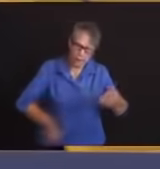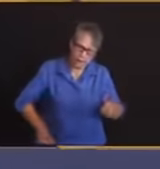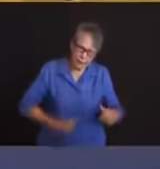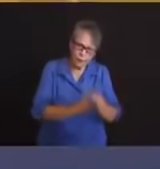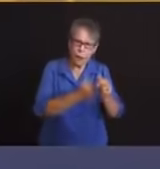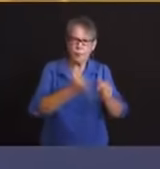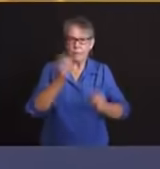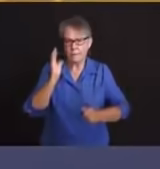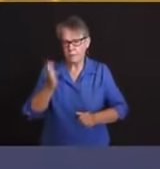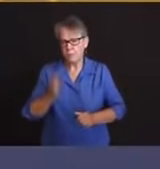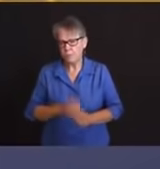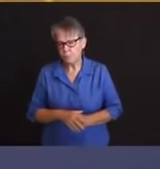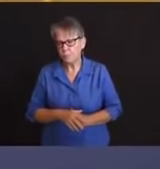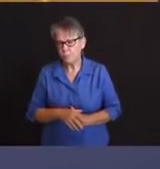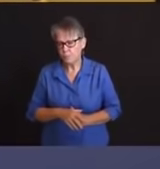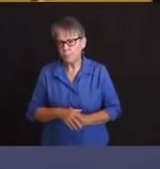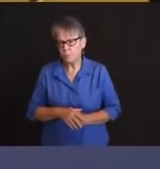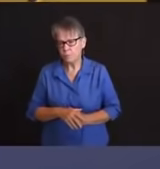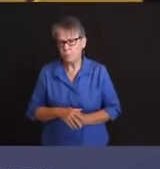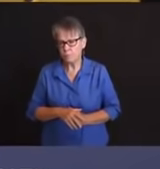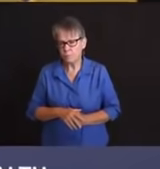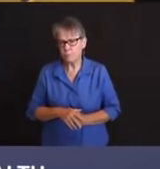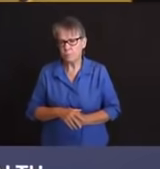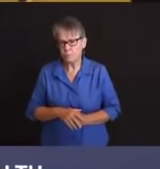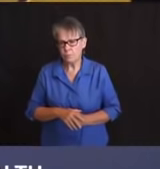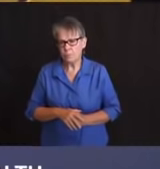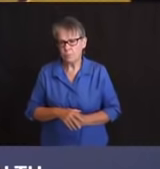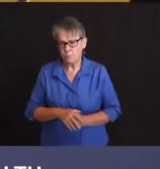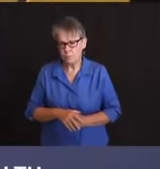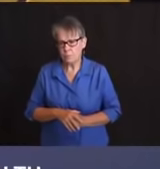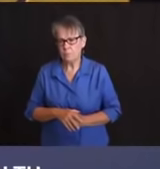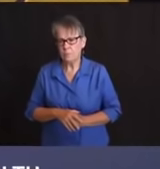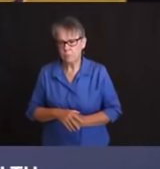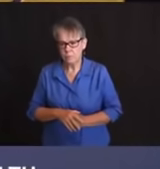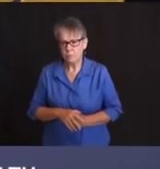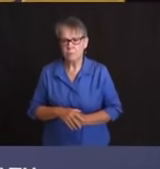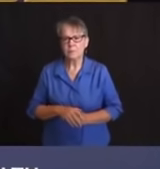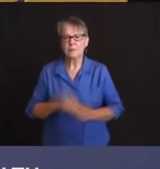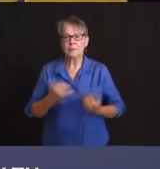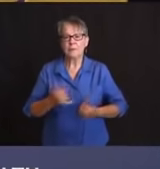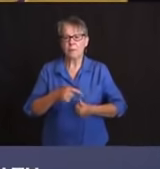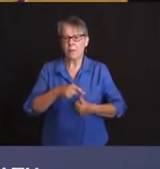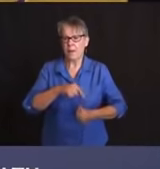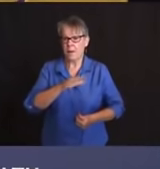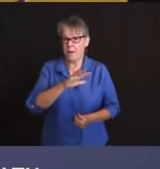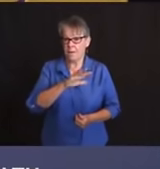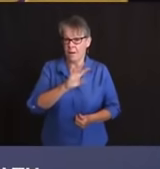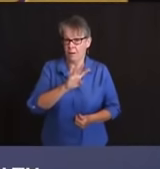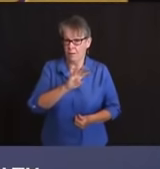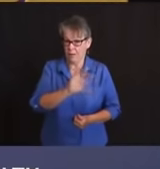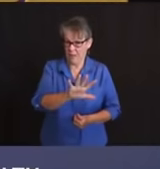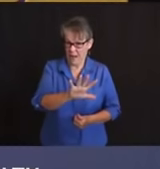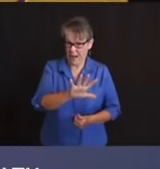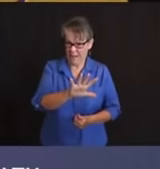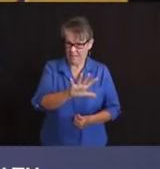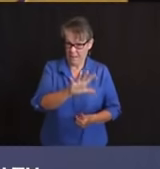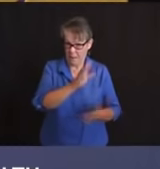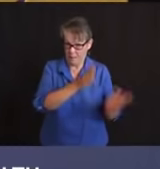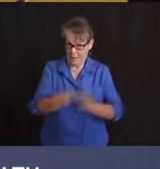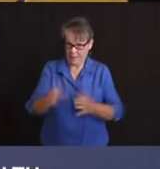this, and I don't know that we ever answered it. Of the ones that have been approved, this is the 545 that have been approved. Thank you, Zakia, for this. You're making me look